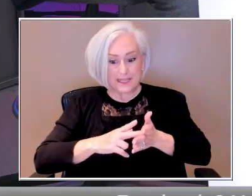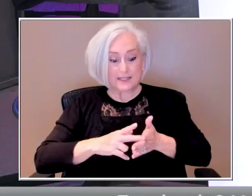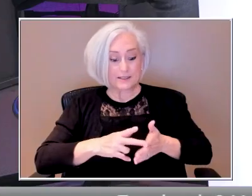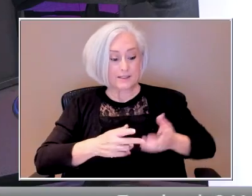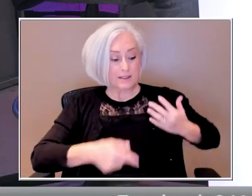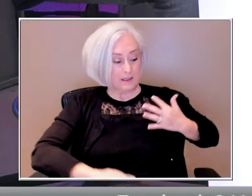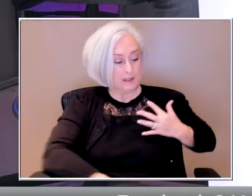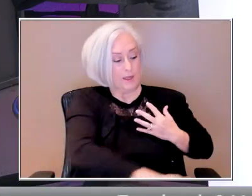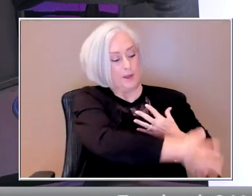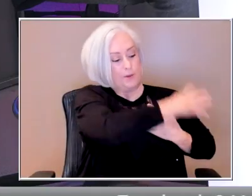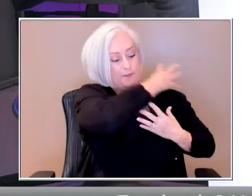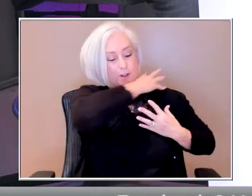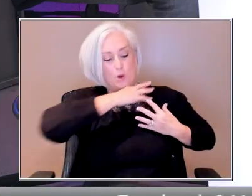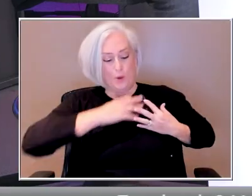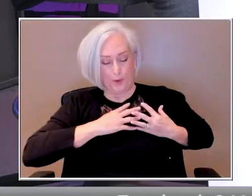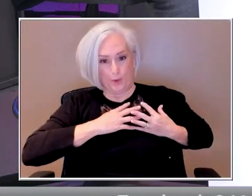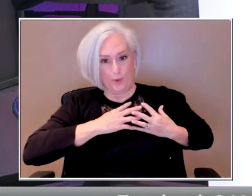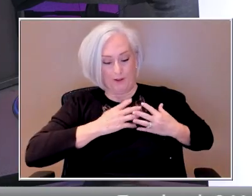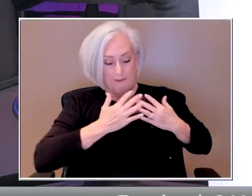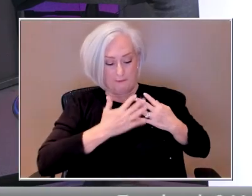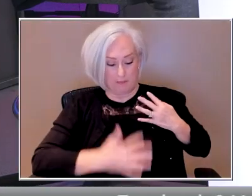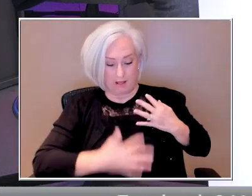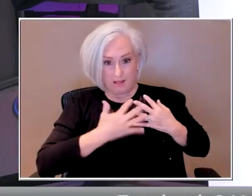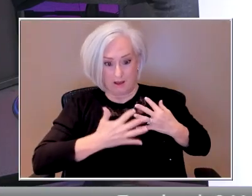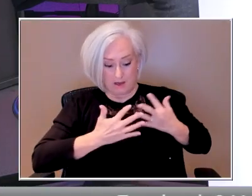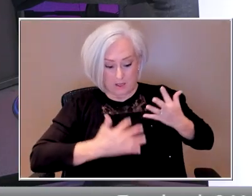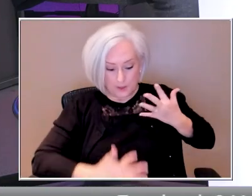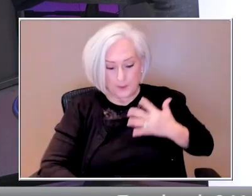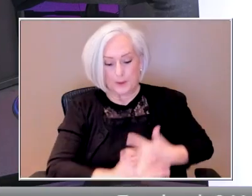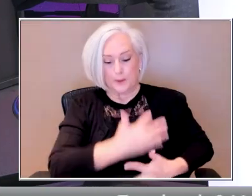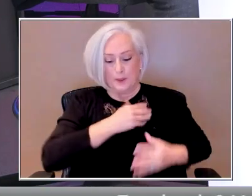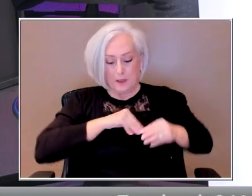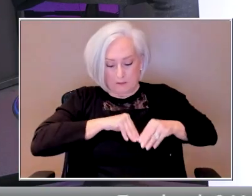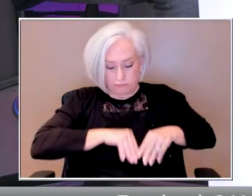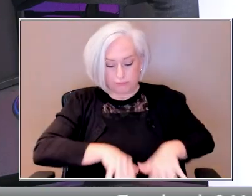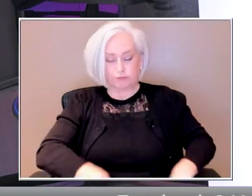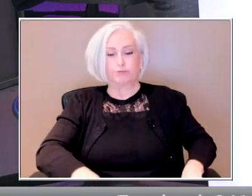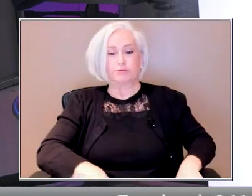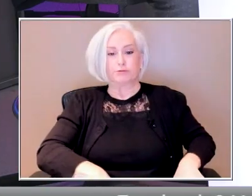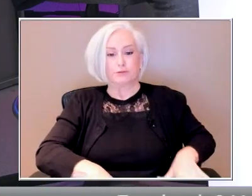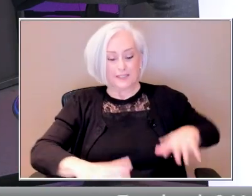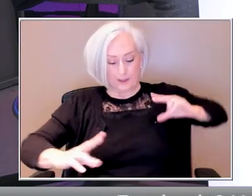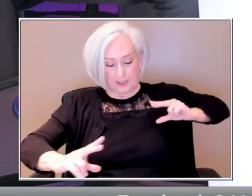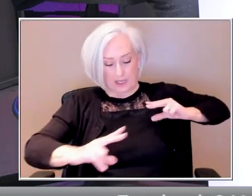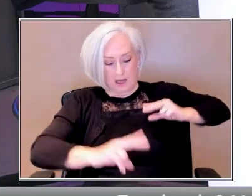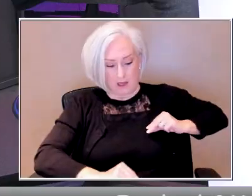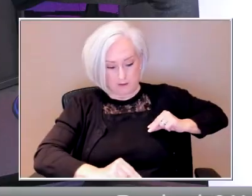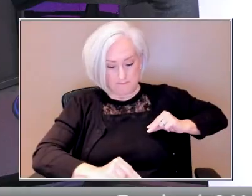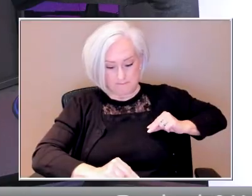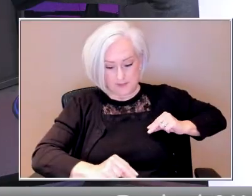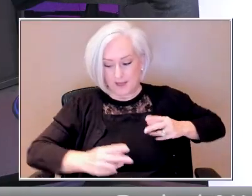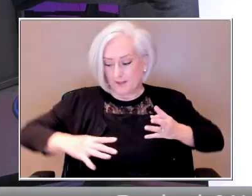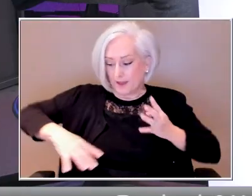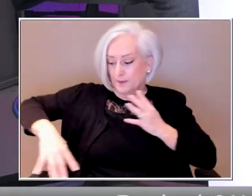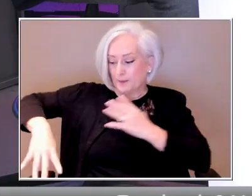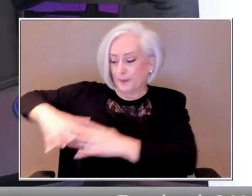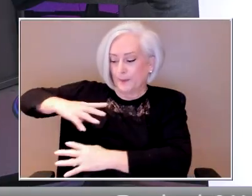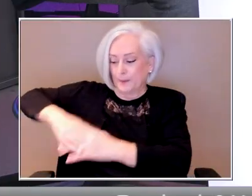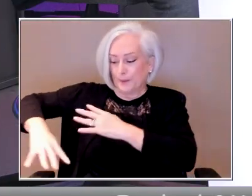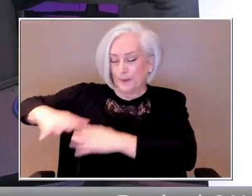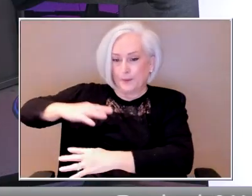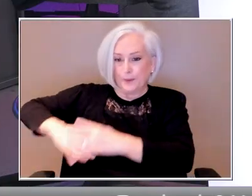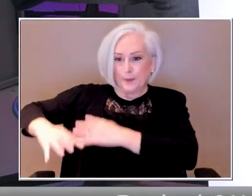coming back towards the heart, and then we also have a cardioplegia cannula that we deliver cardioplegia with. Oh, we have a picture right